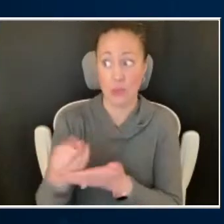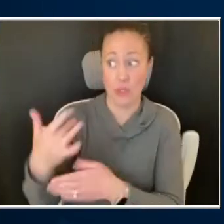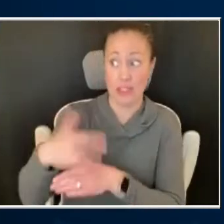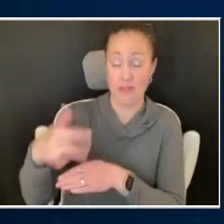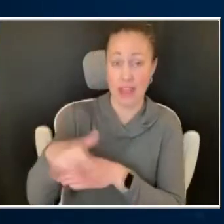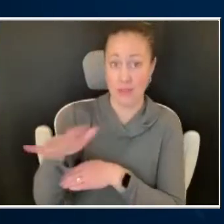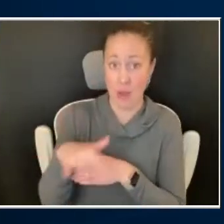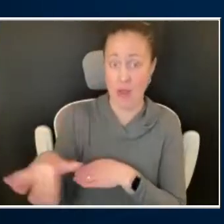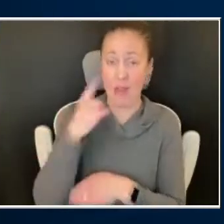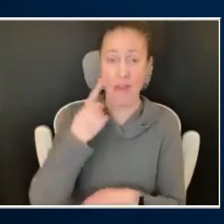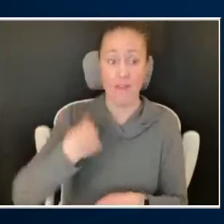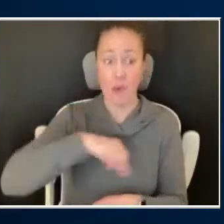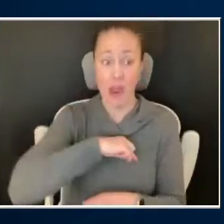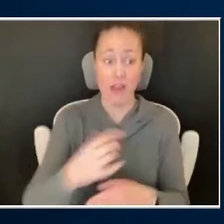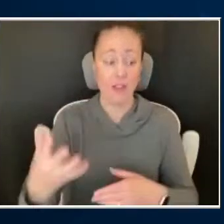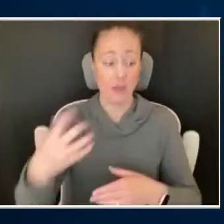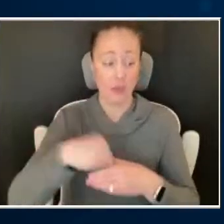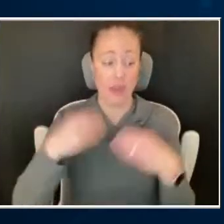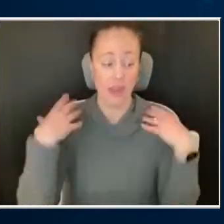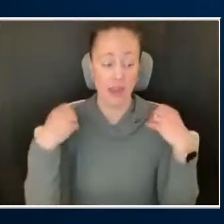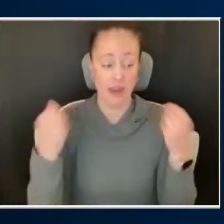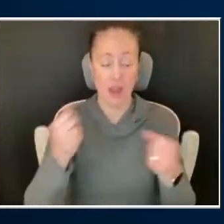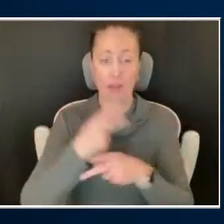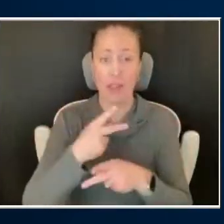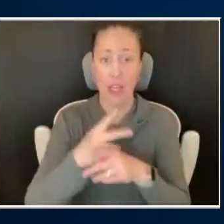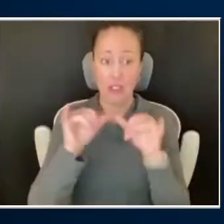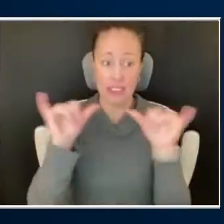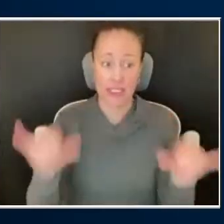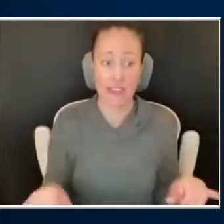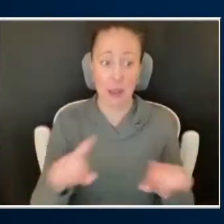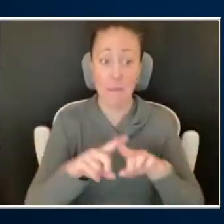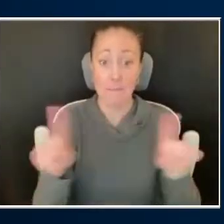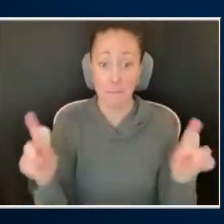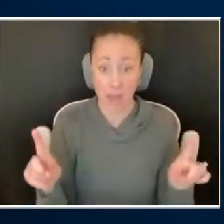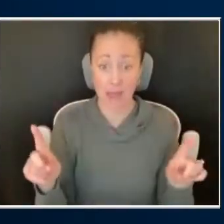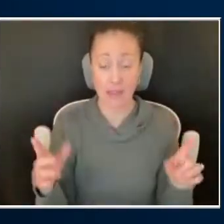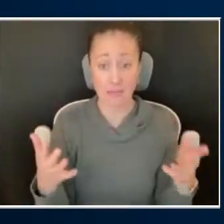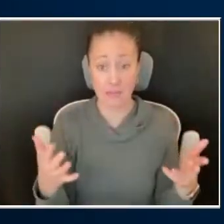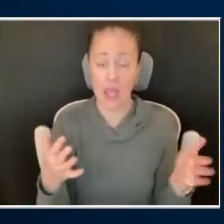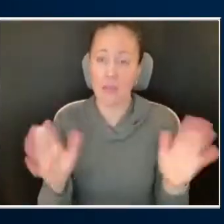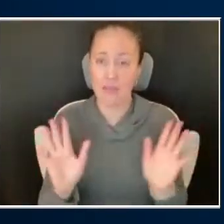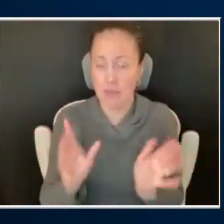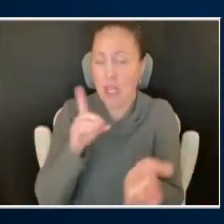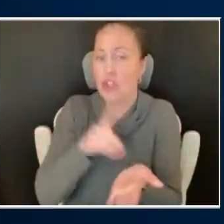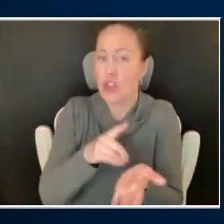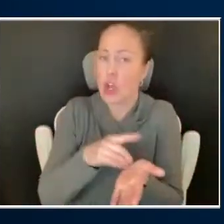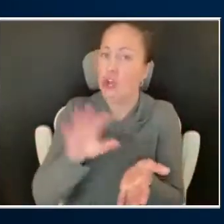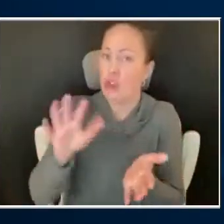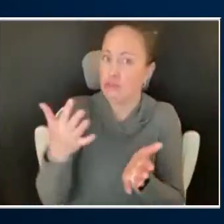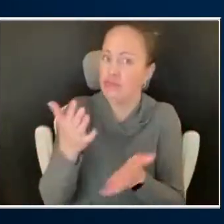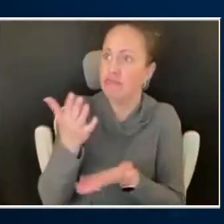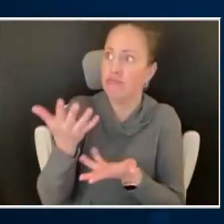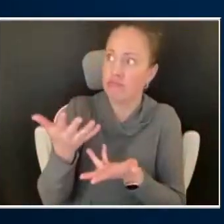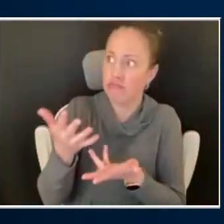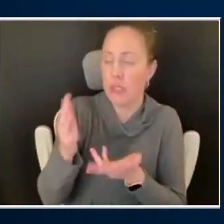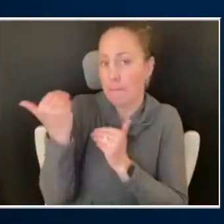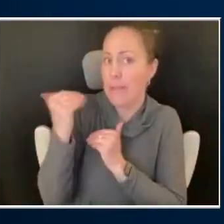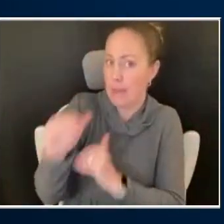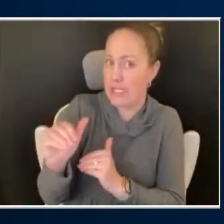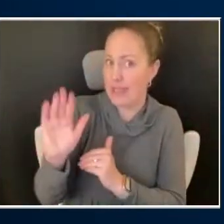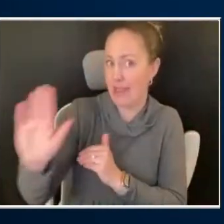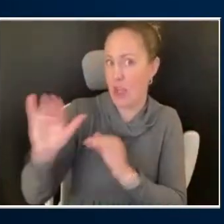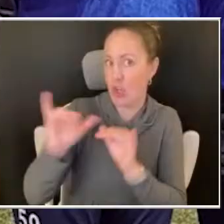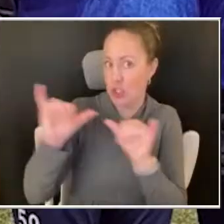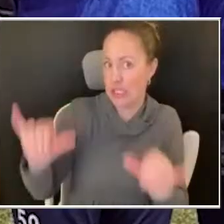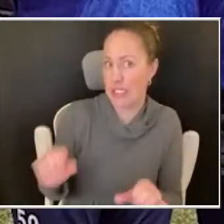within a healthcare system, but and doctors are somewhat limited within the systems that they work in. But we as